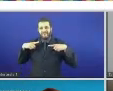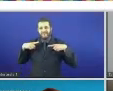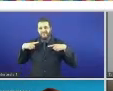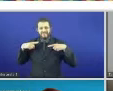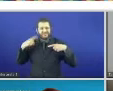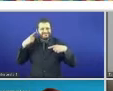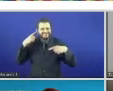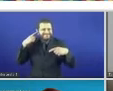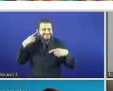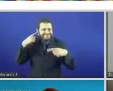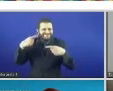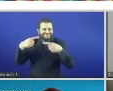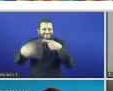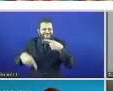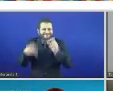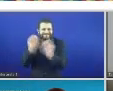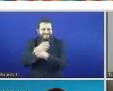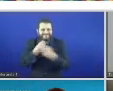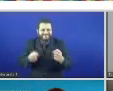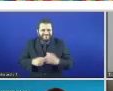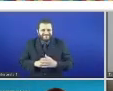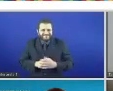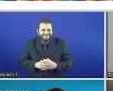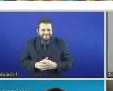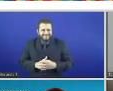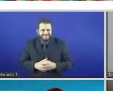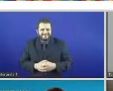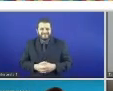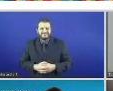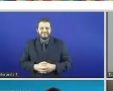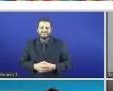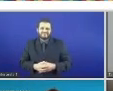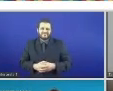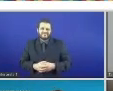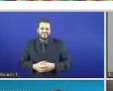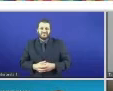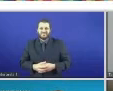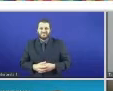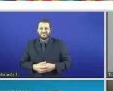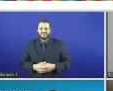Tarsila, nos están diciendo que ya funciona la traducción. Ya tenemos.